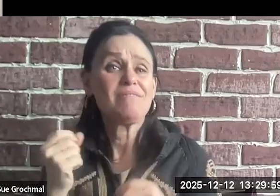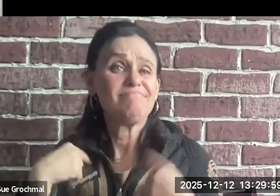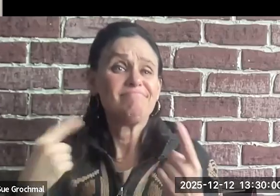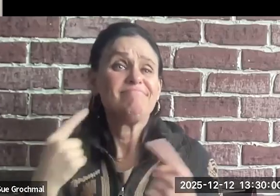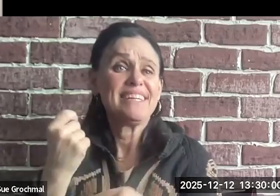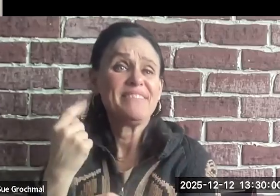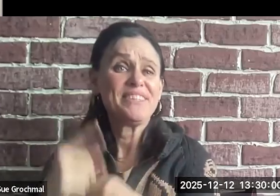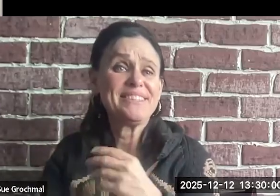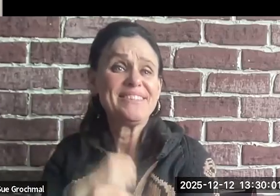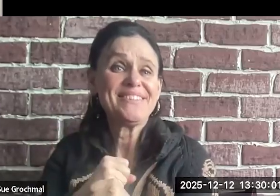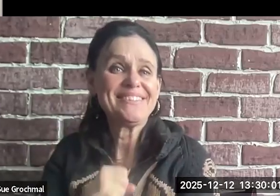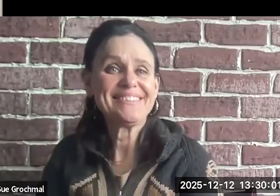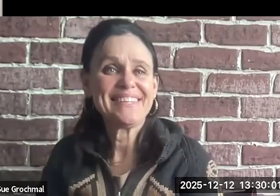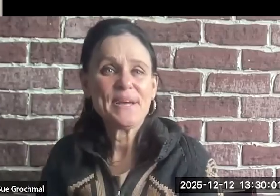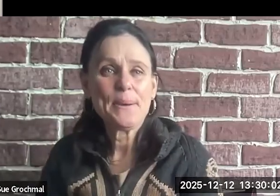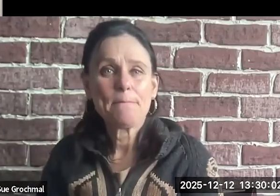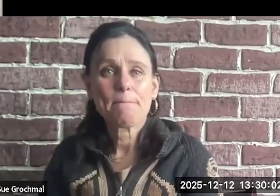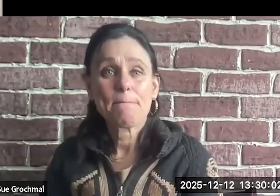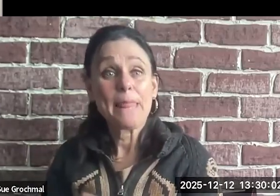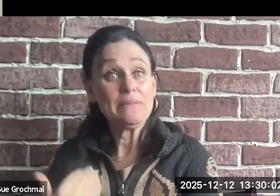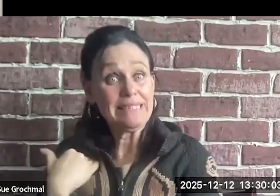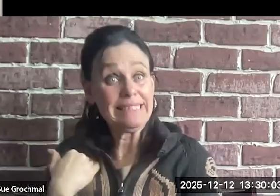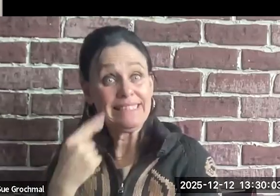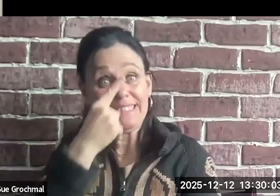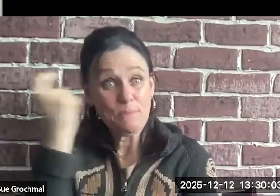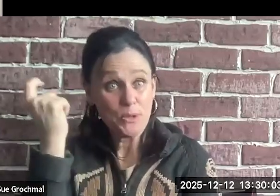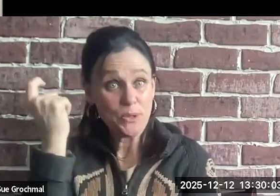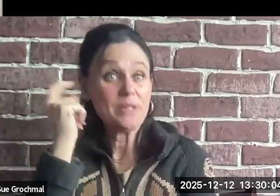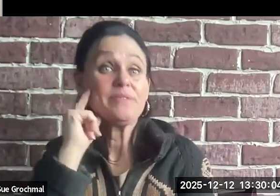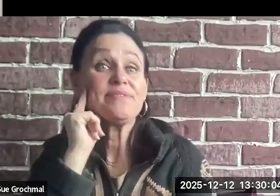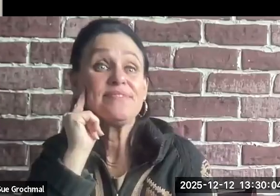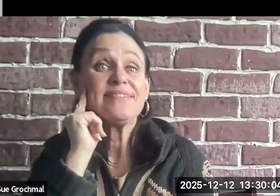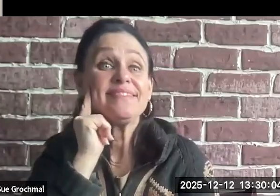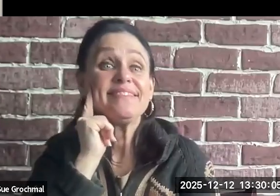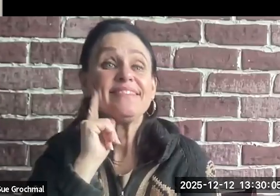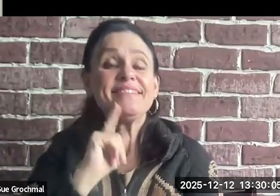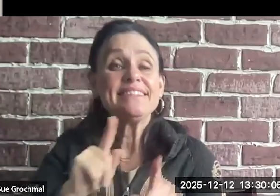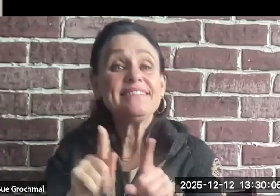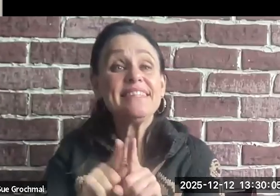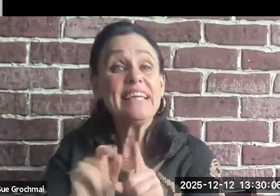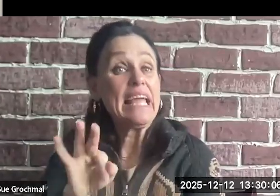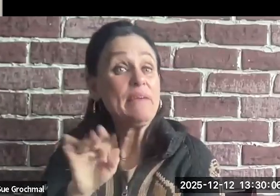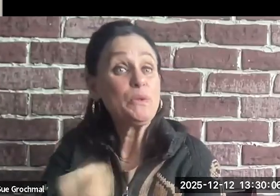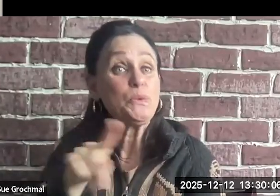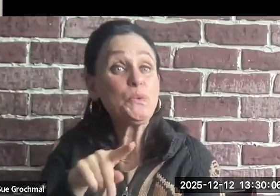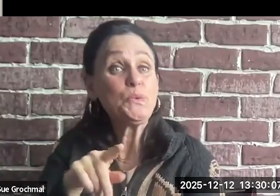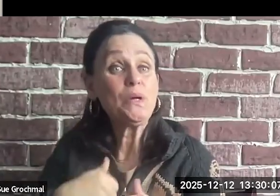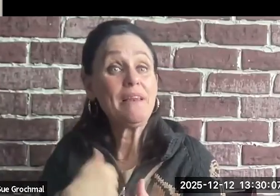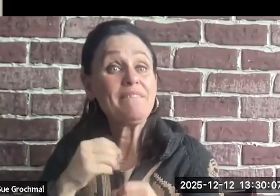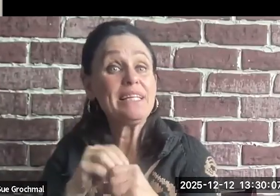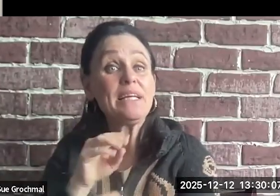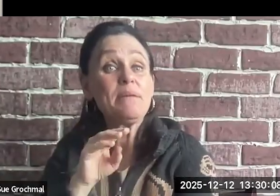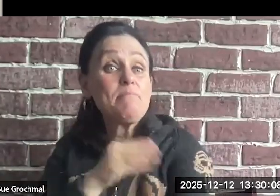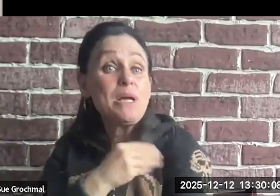now. This summer, as many, if you live in Manitoba